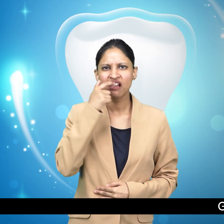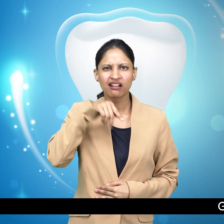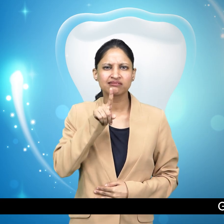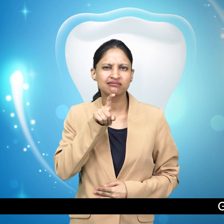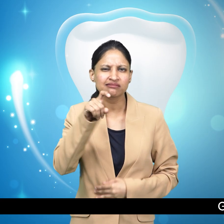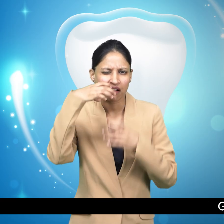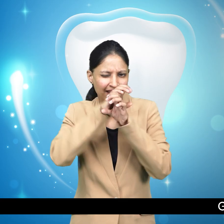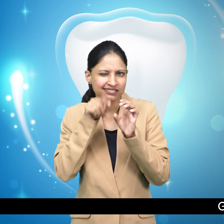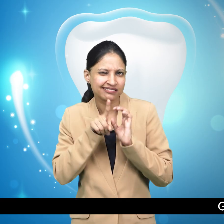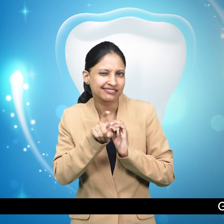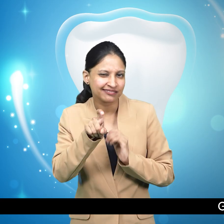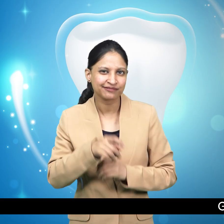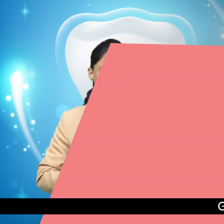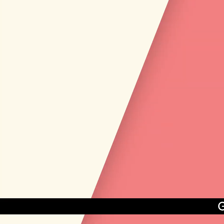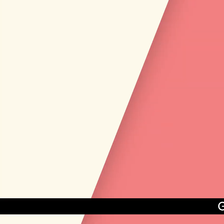germs.